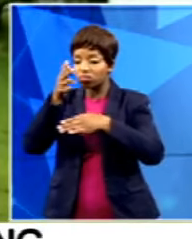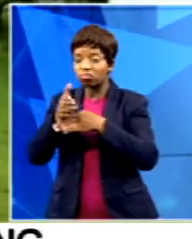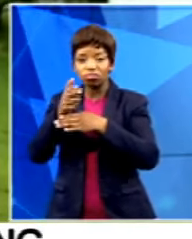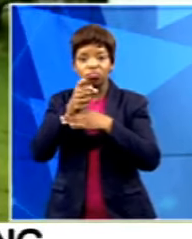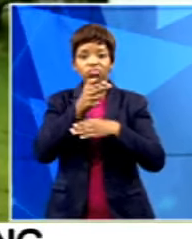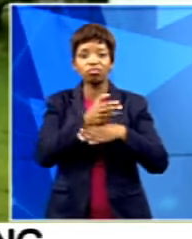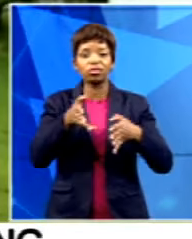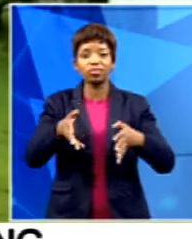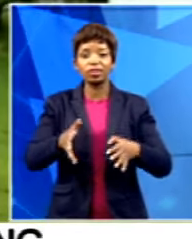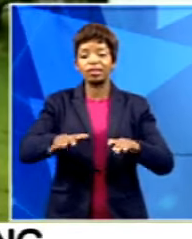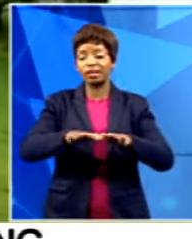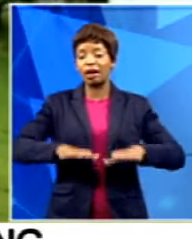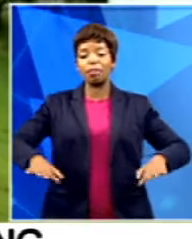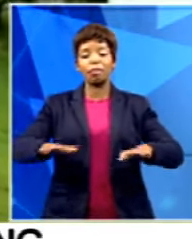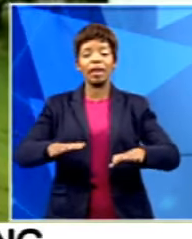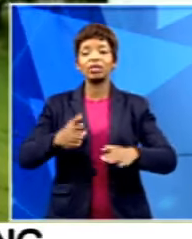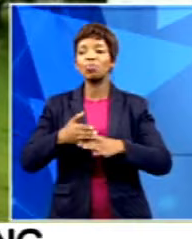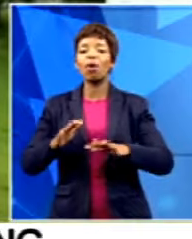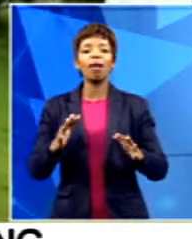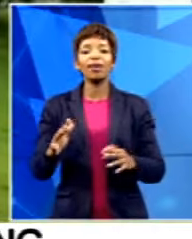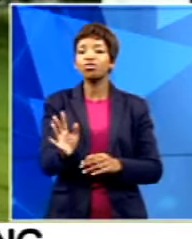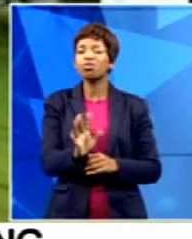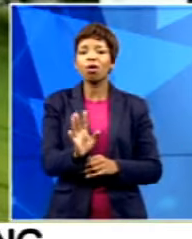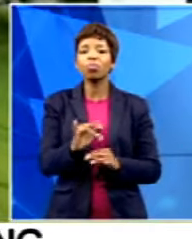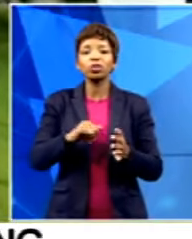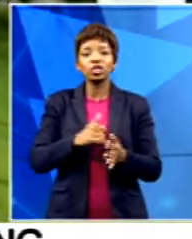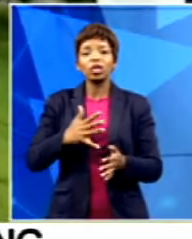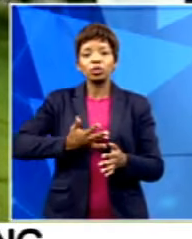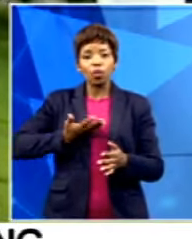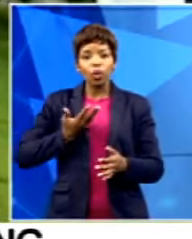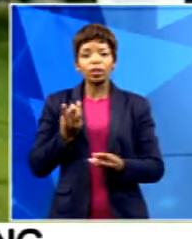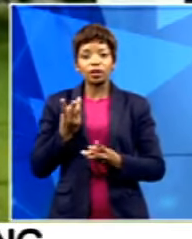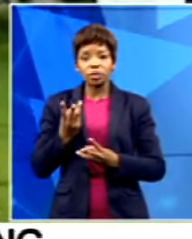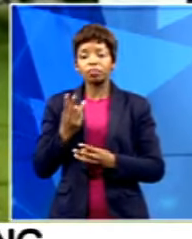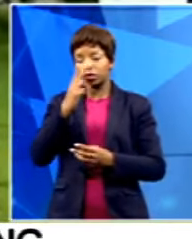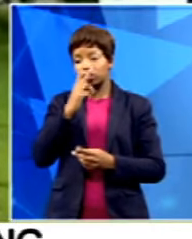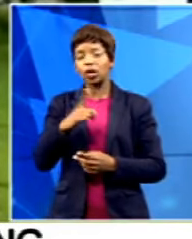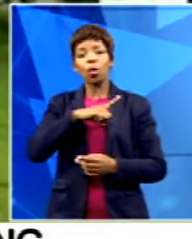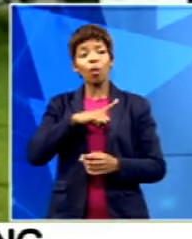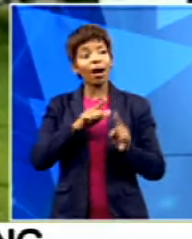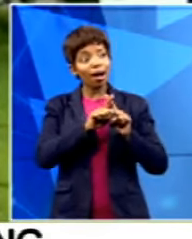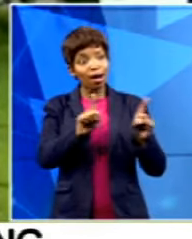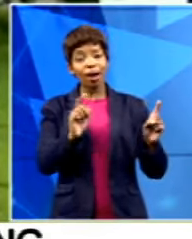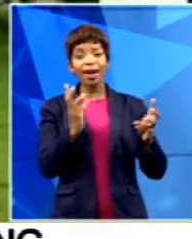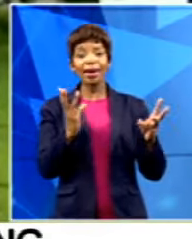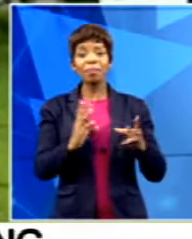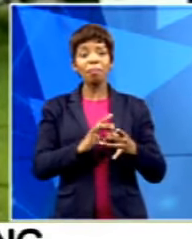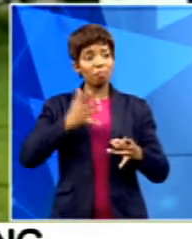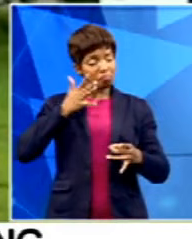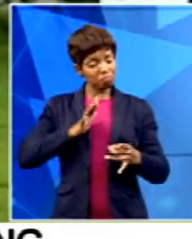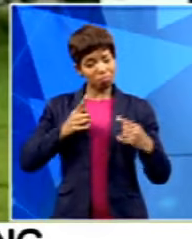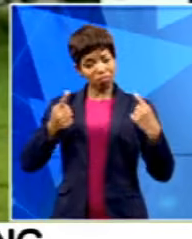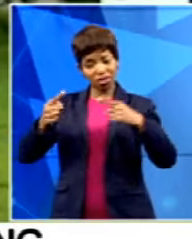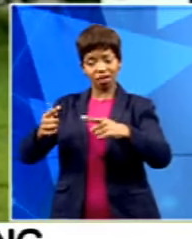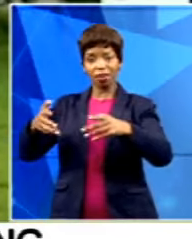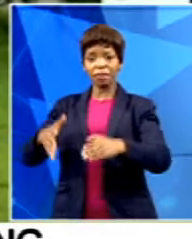these facilities who wanted to show us around, because at the end of the day this is their job and they want the public to know that they're available to come to them.